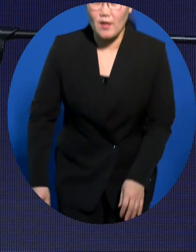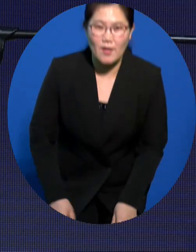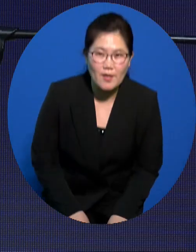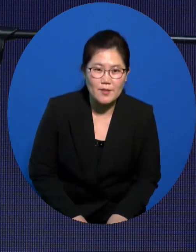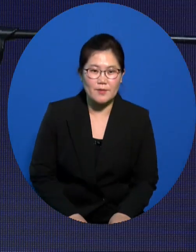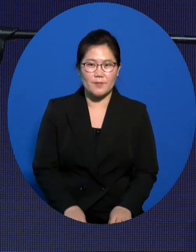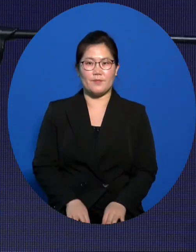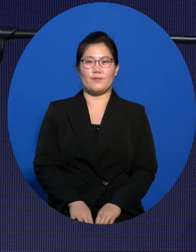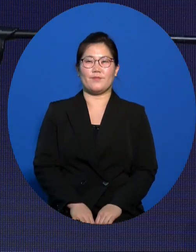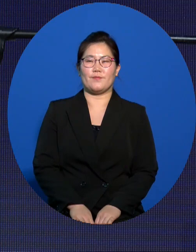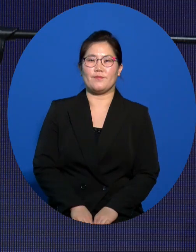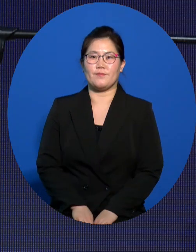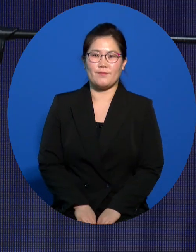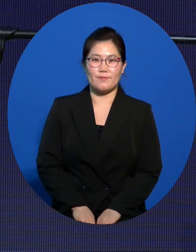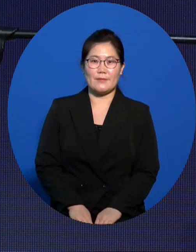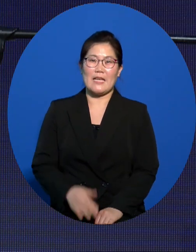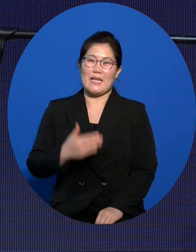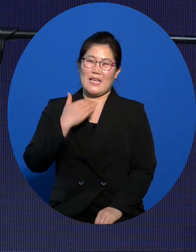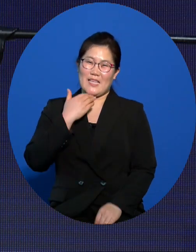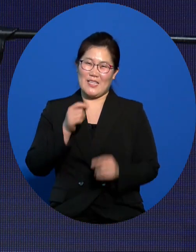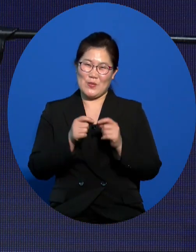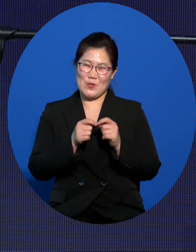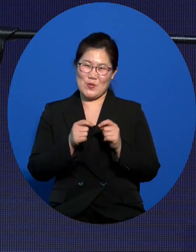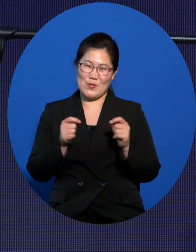Yes, thank you for waiting.